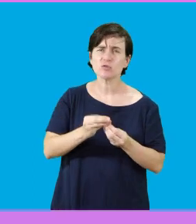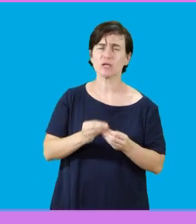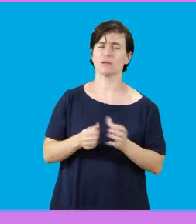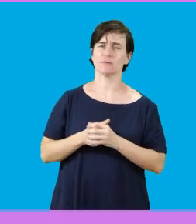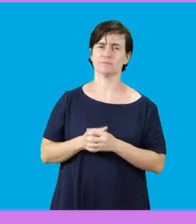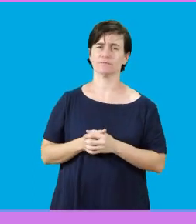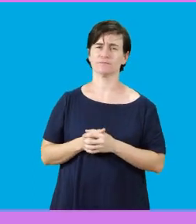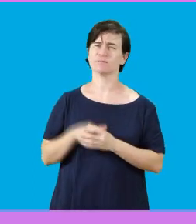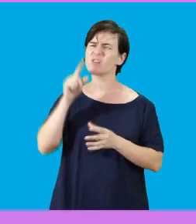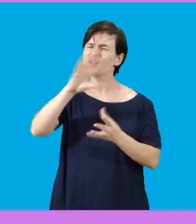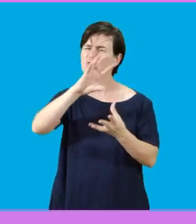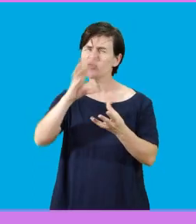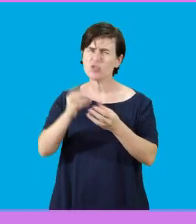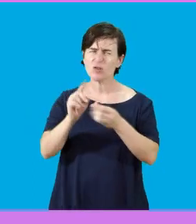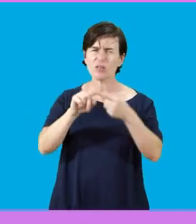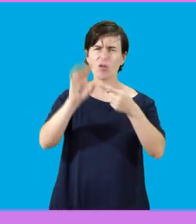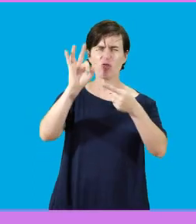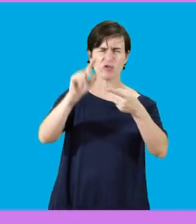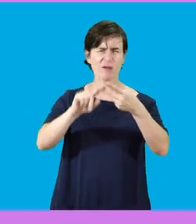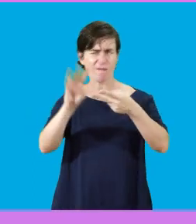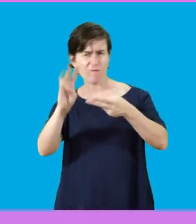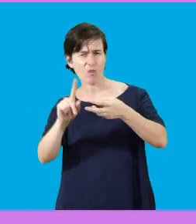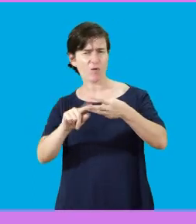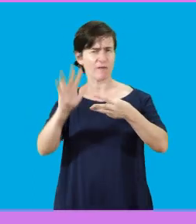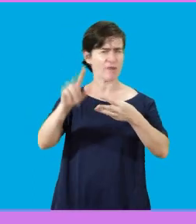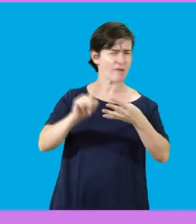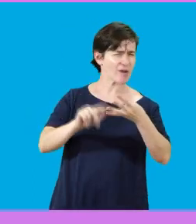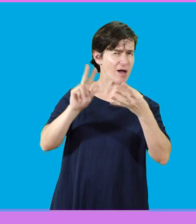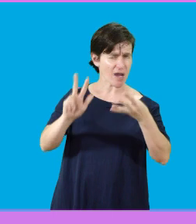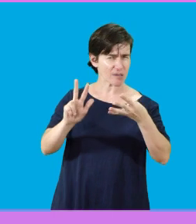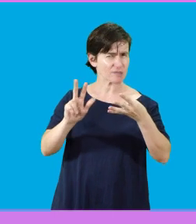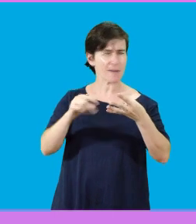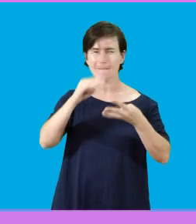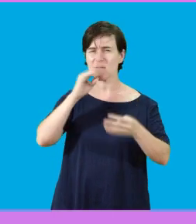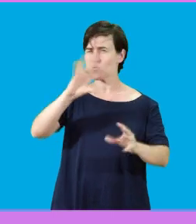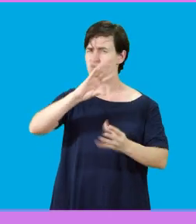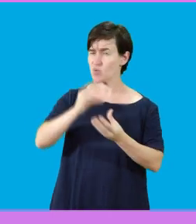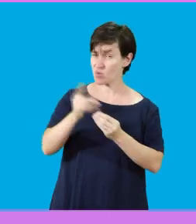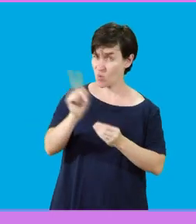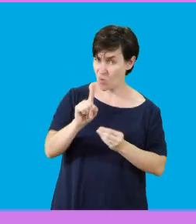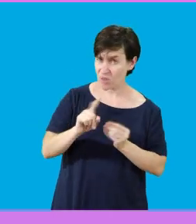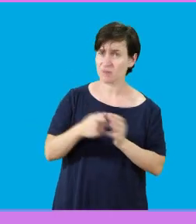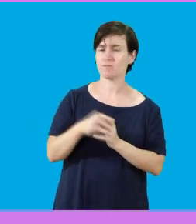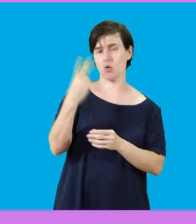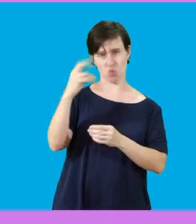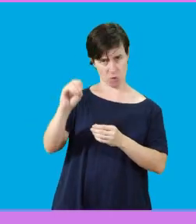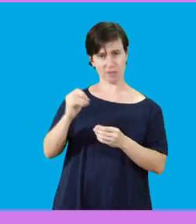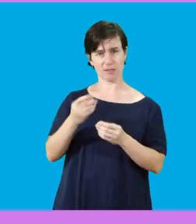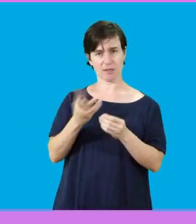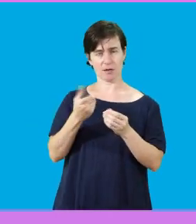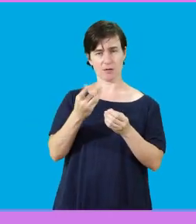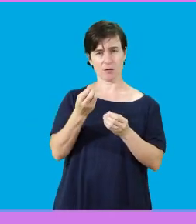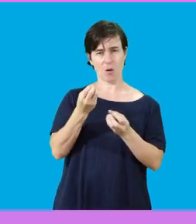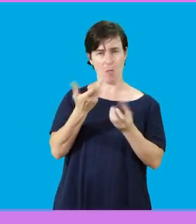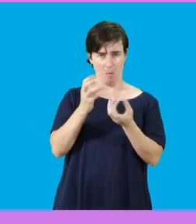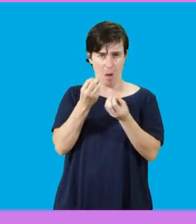those marbles inside the bag. So what is the total number of marbles in that bag? So you calculate it, you say 3 plus 4 plus 5 plus 8. So we've got